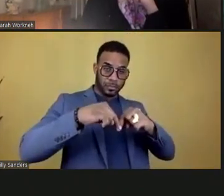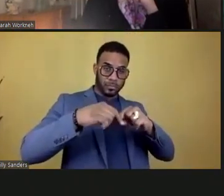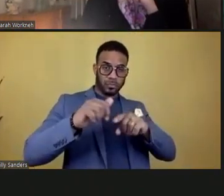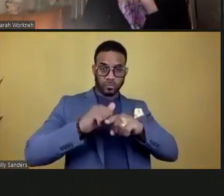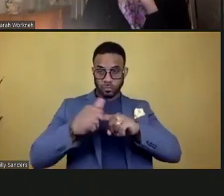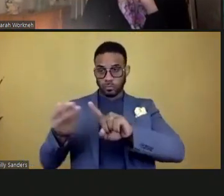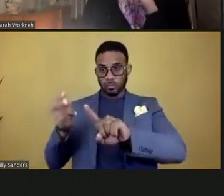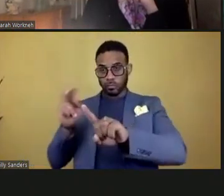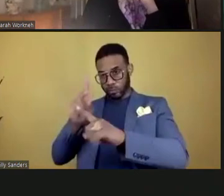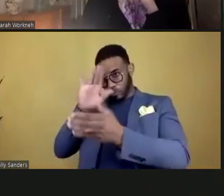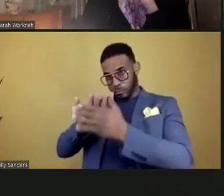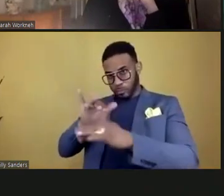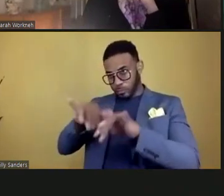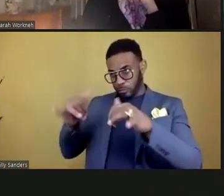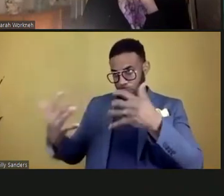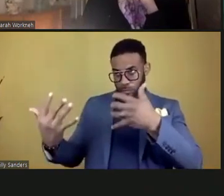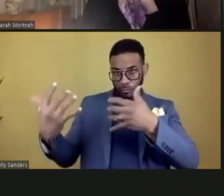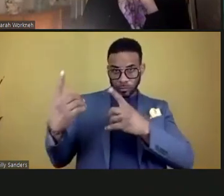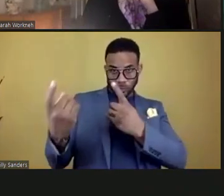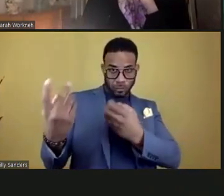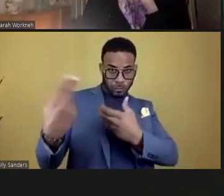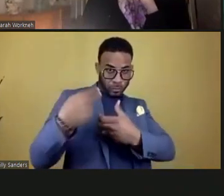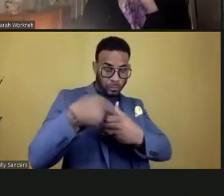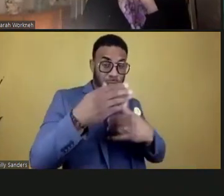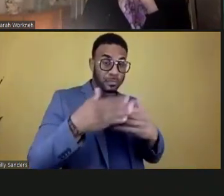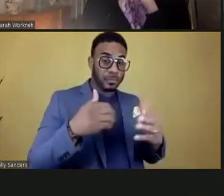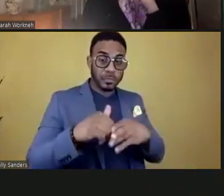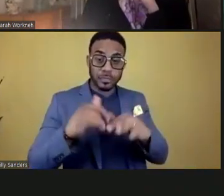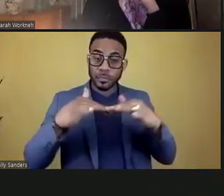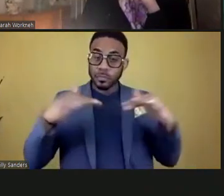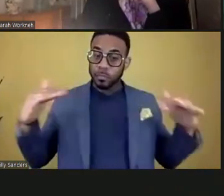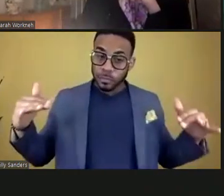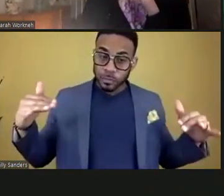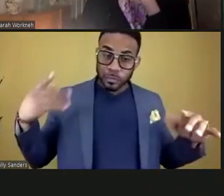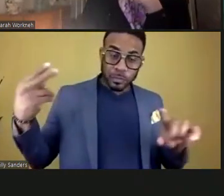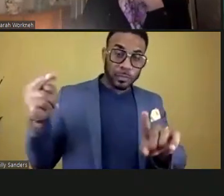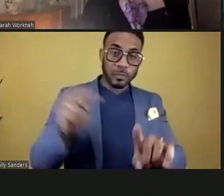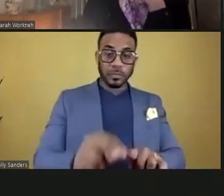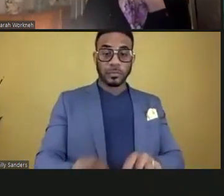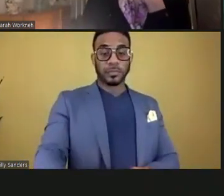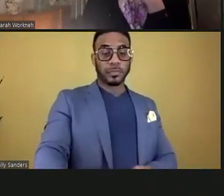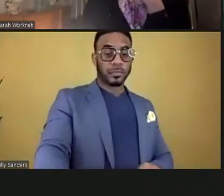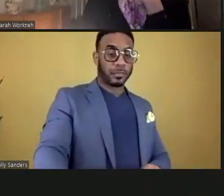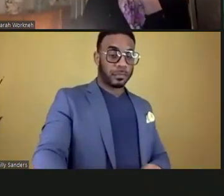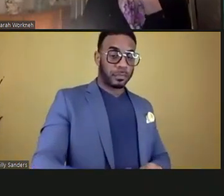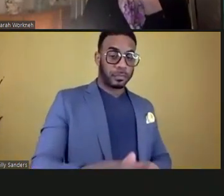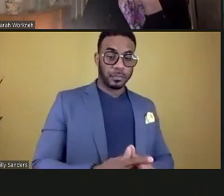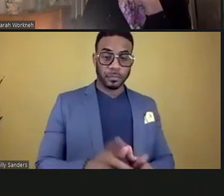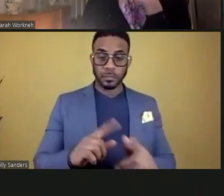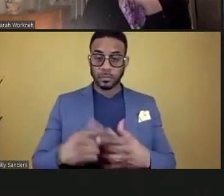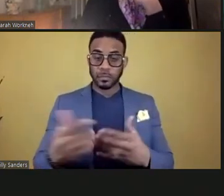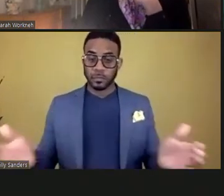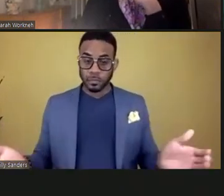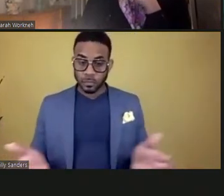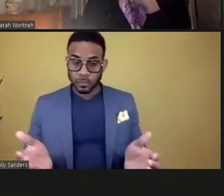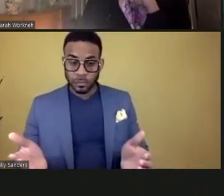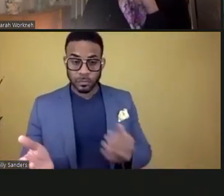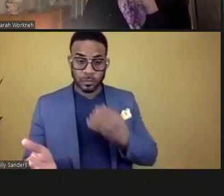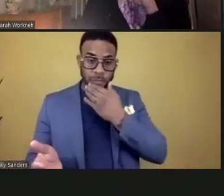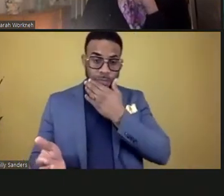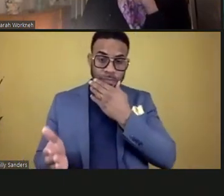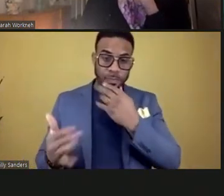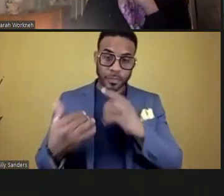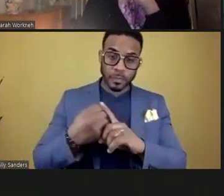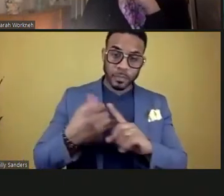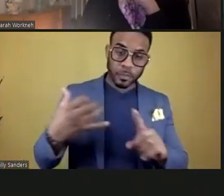these questions join, even in a divergent point of view, to encourage us